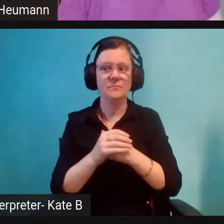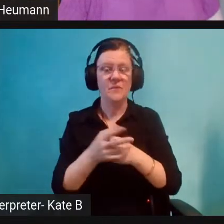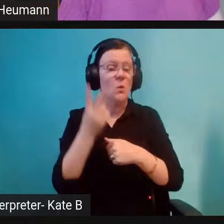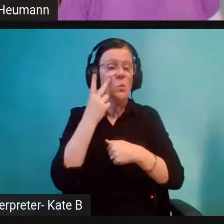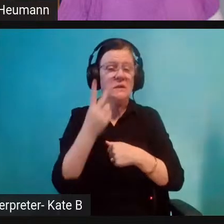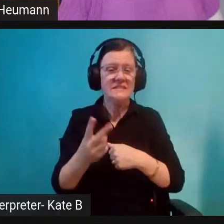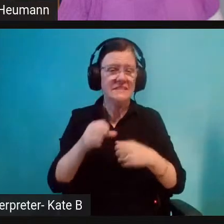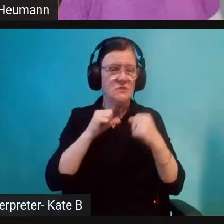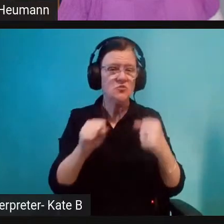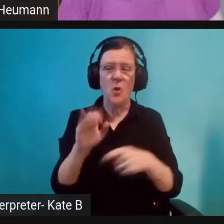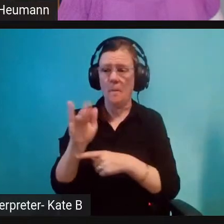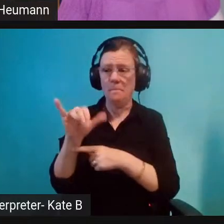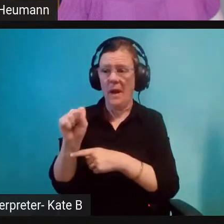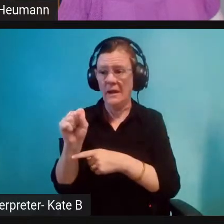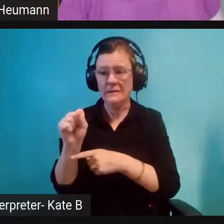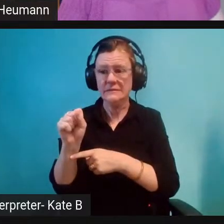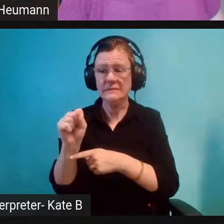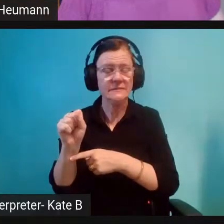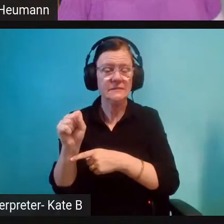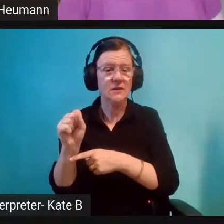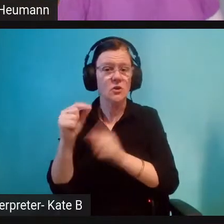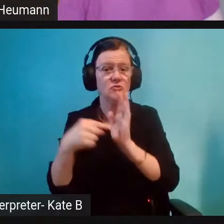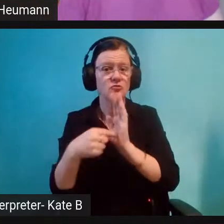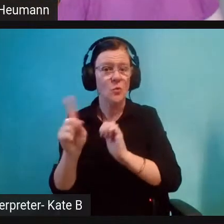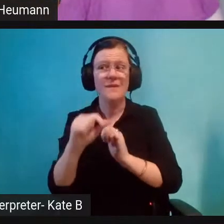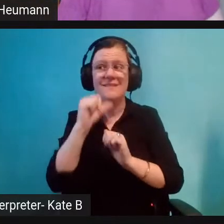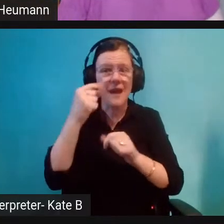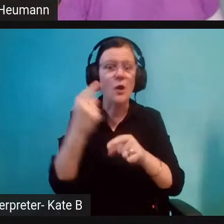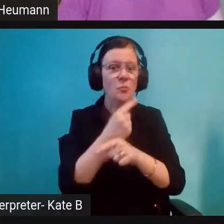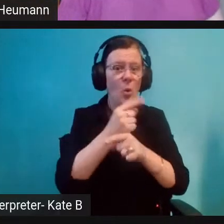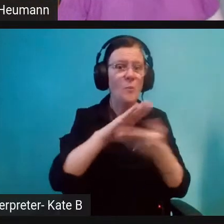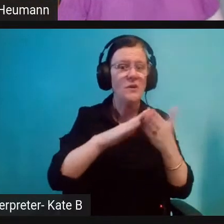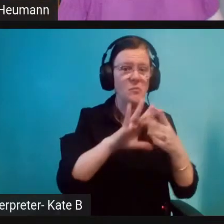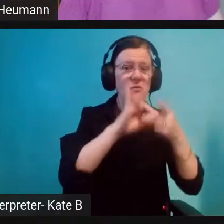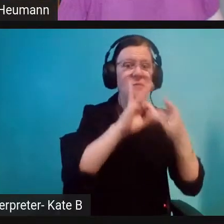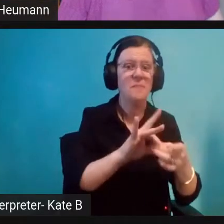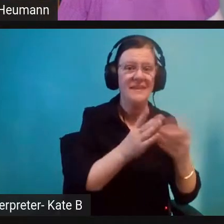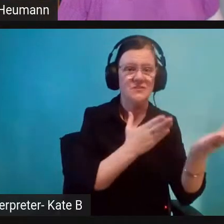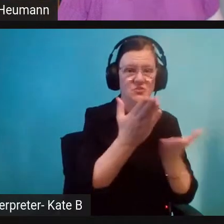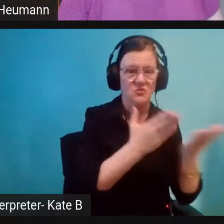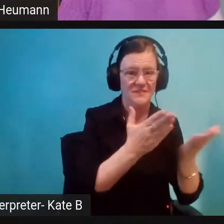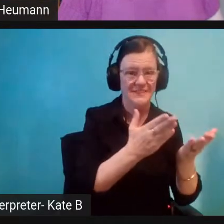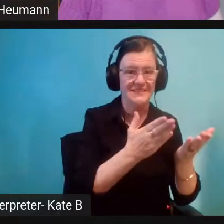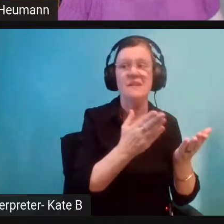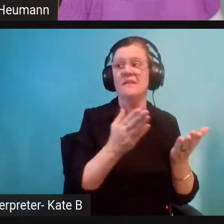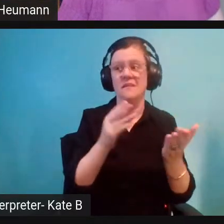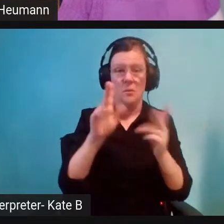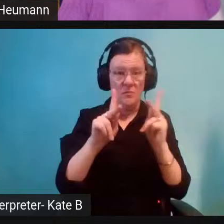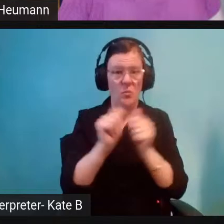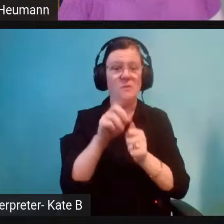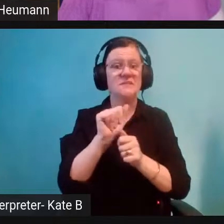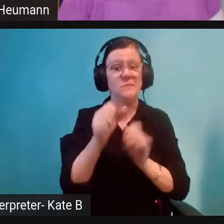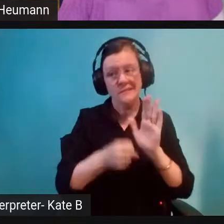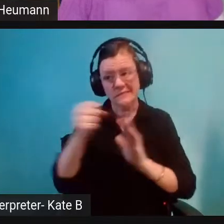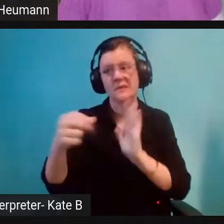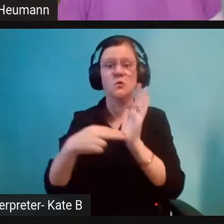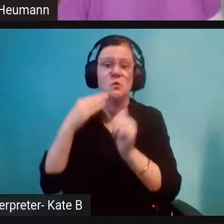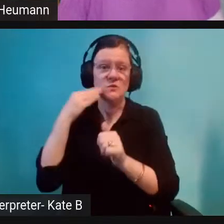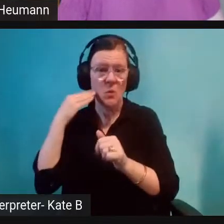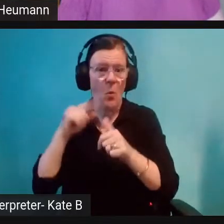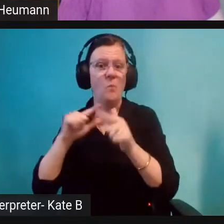biases and lack of appropriate community-based services put disabled people at greater risk, including healthcare